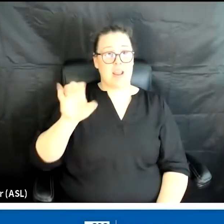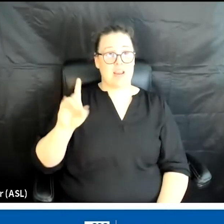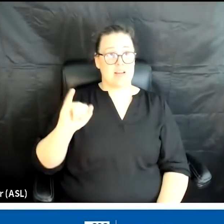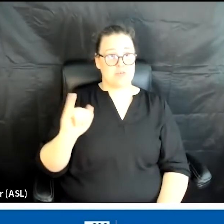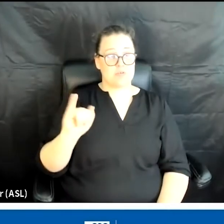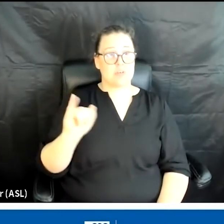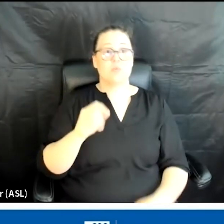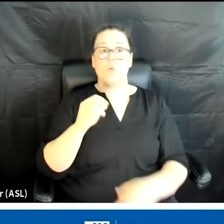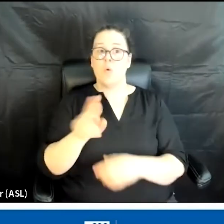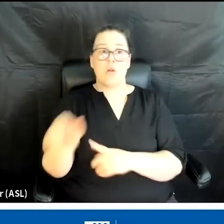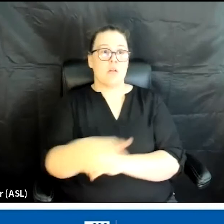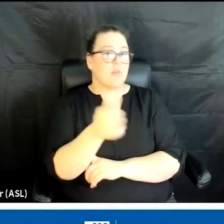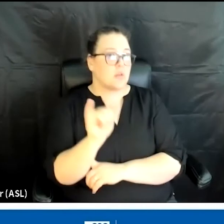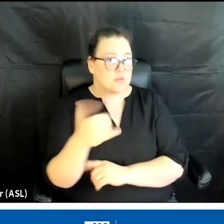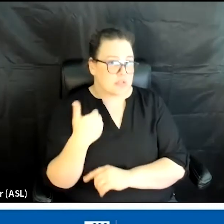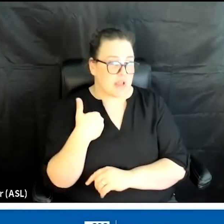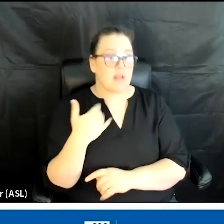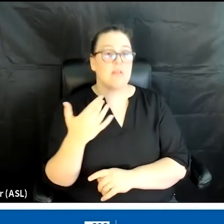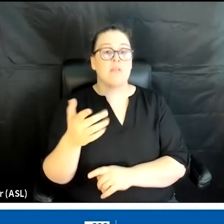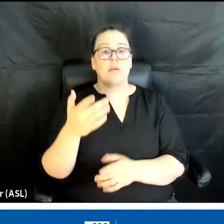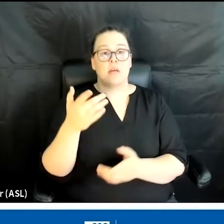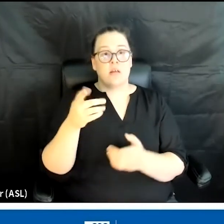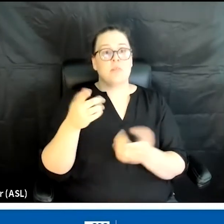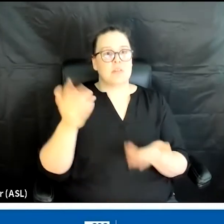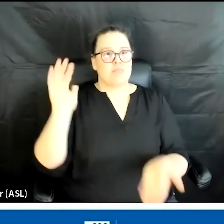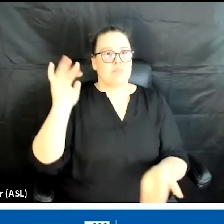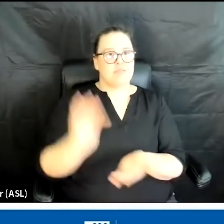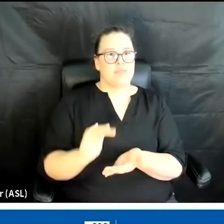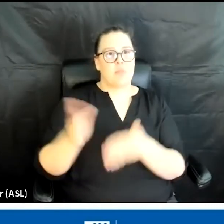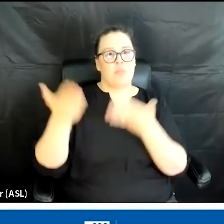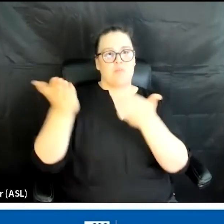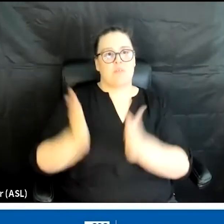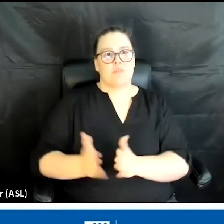some of the managed long-term cares, there is a lack of providers.